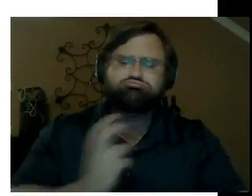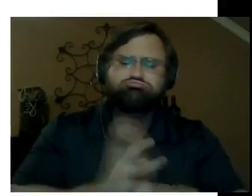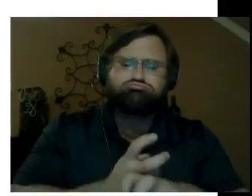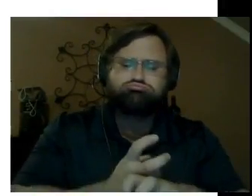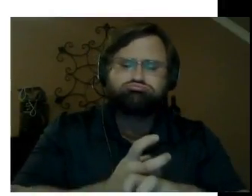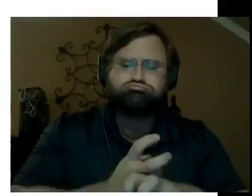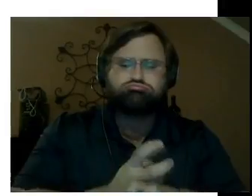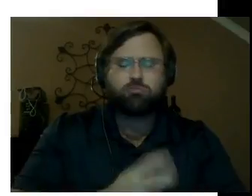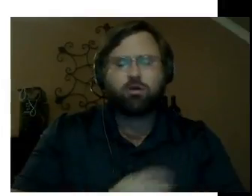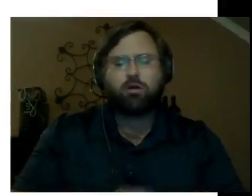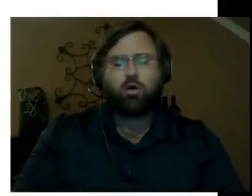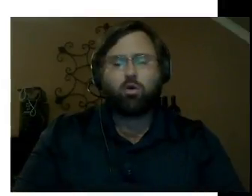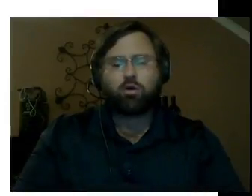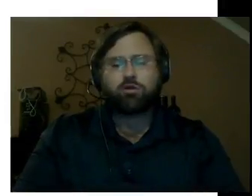difficult,